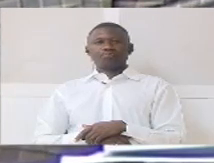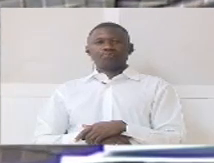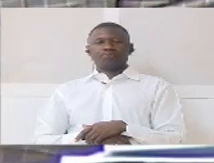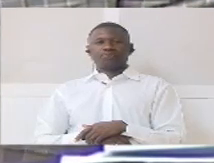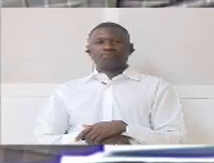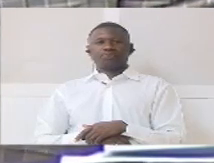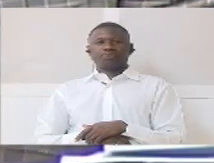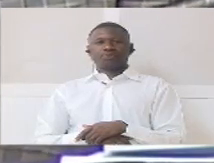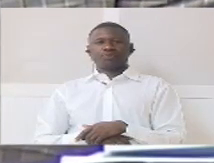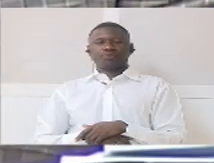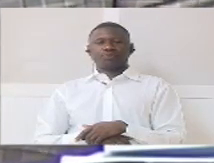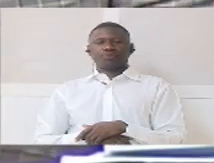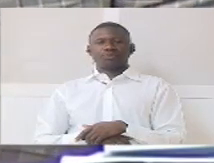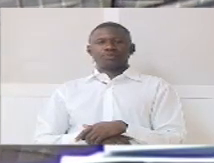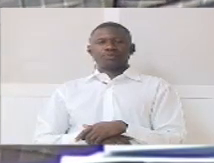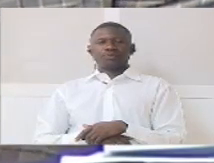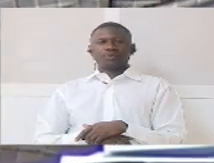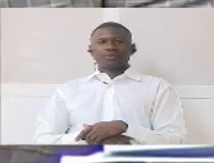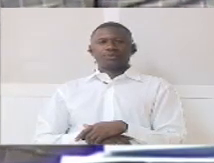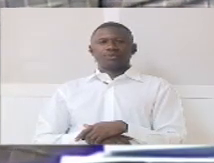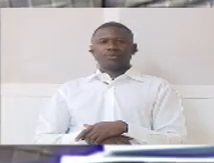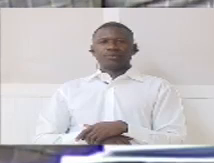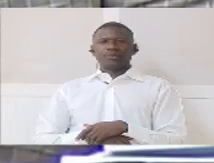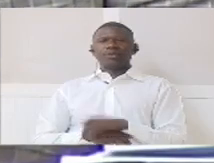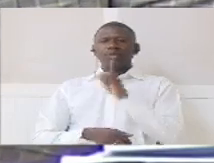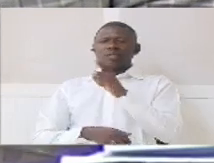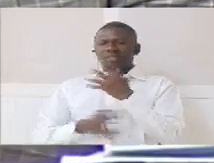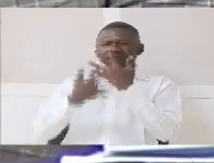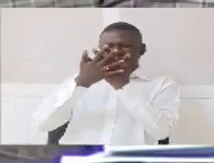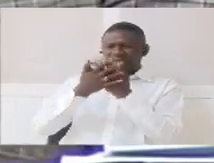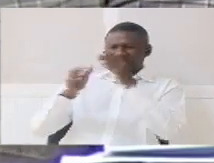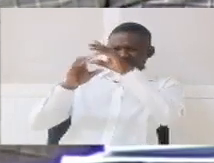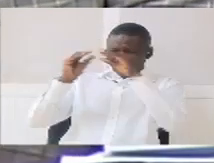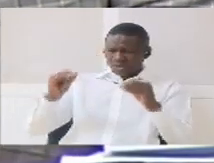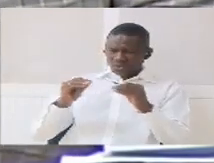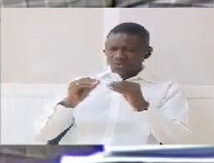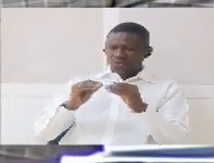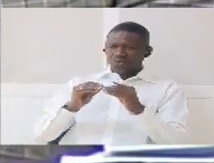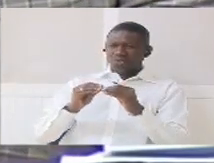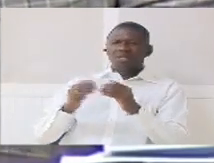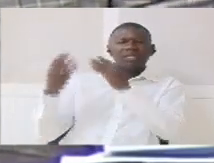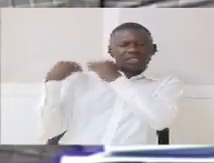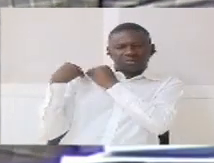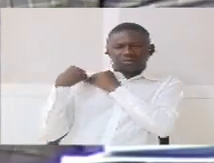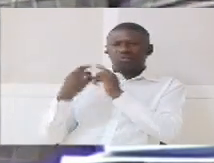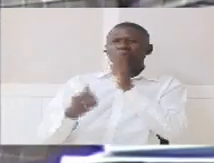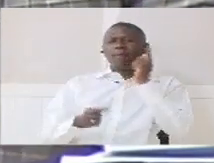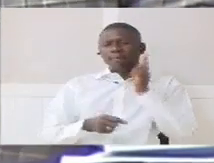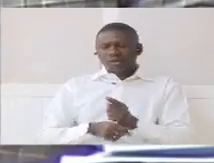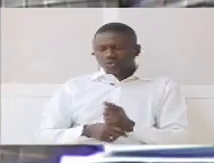ensure that every inmate would have those basic facilities, those basic